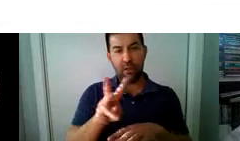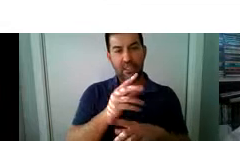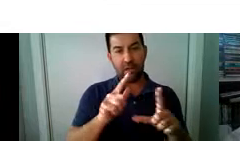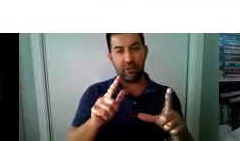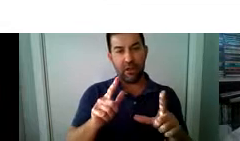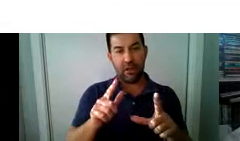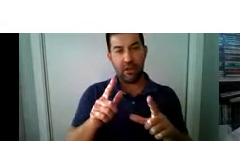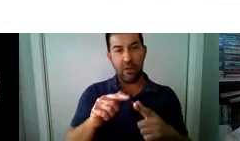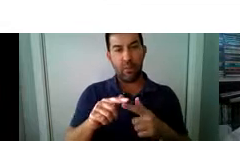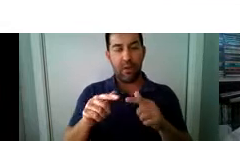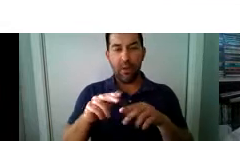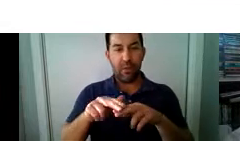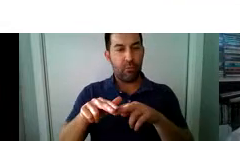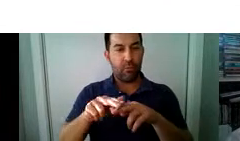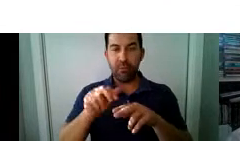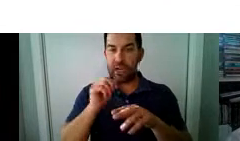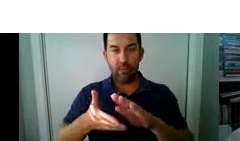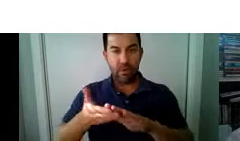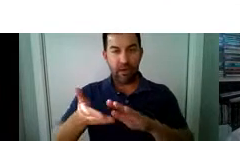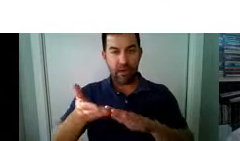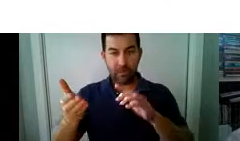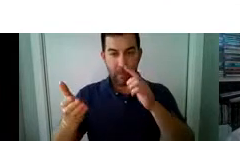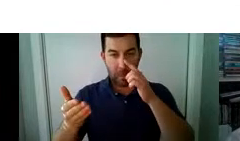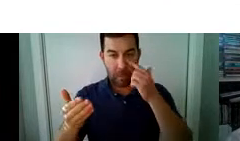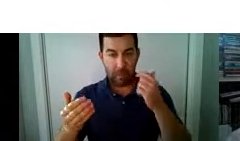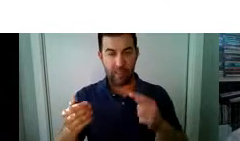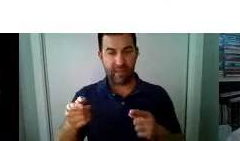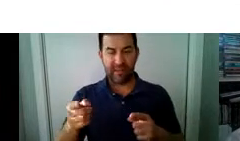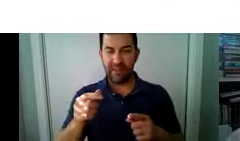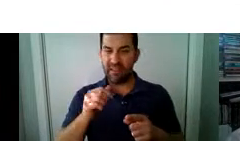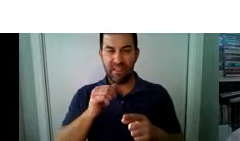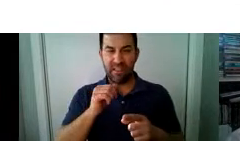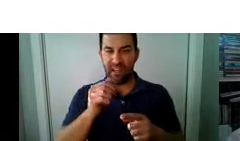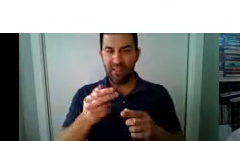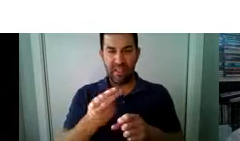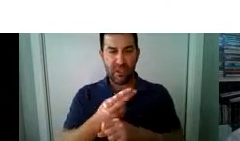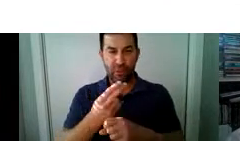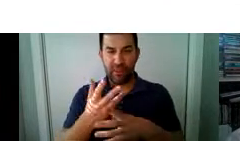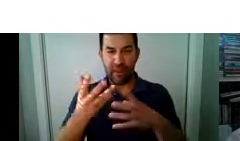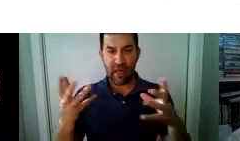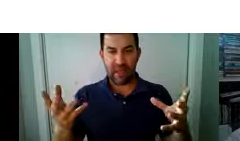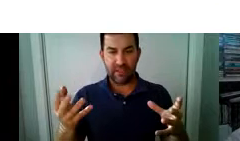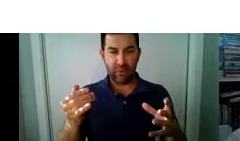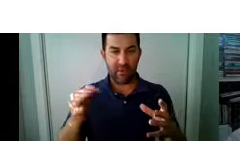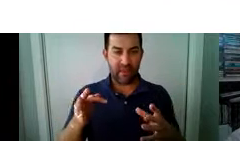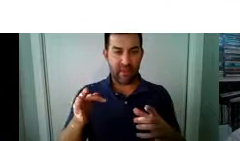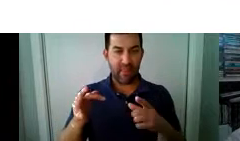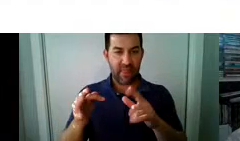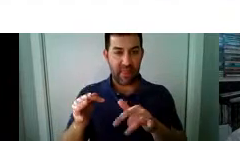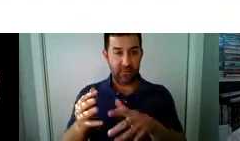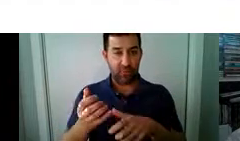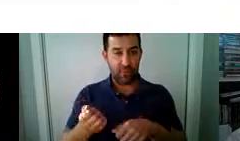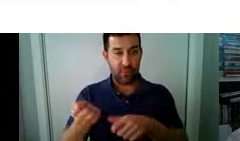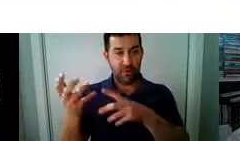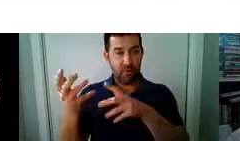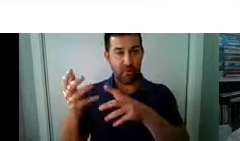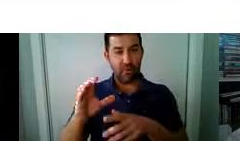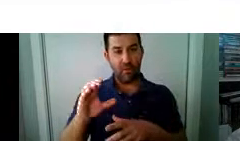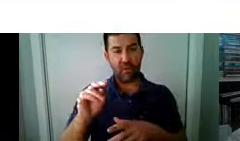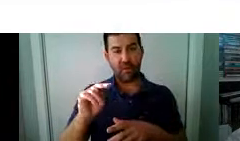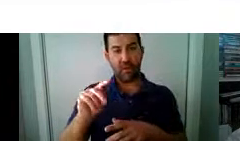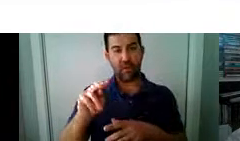Boulevard when the light rail is not in operation. This is not really used very much, so if we were to remove this contraflow lane, it